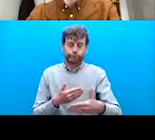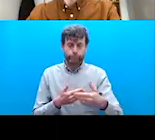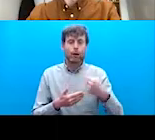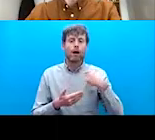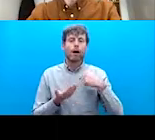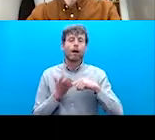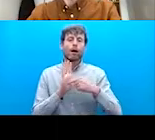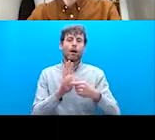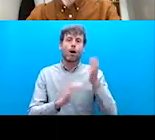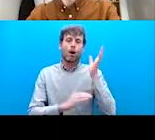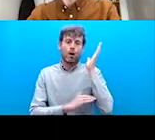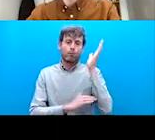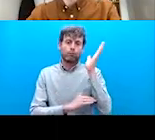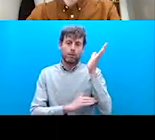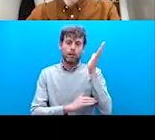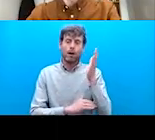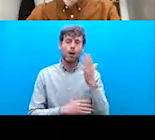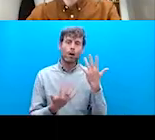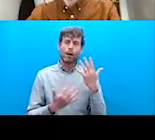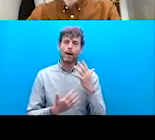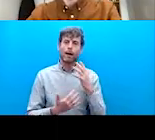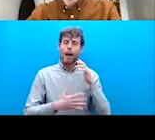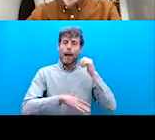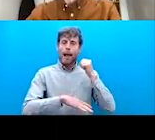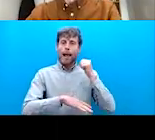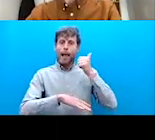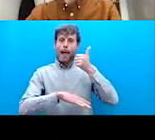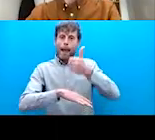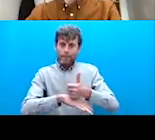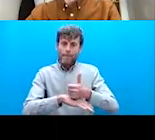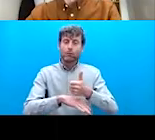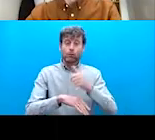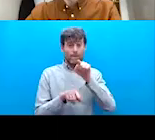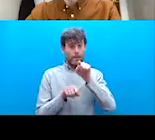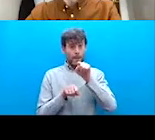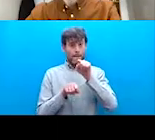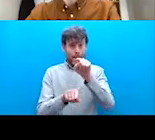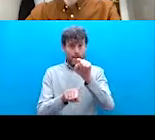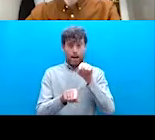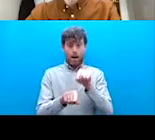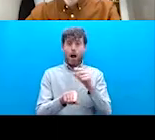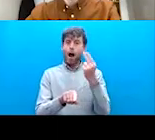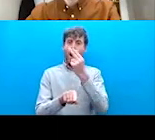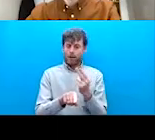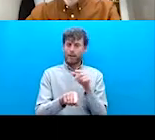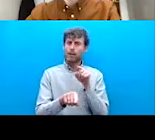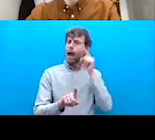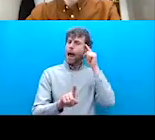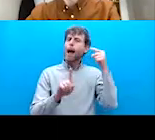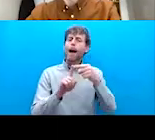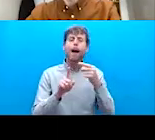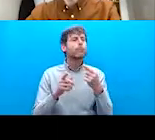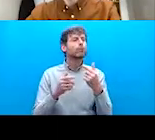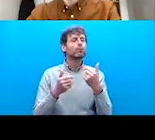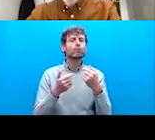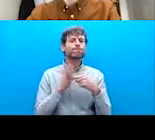an algorithmic implementation of the parallel architecture that is designed to explain an